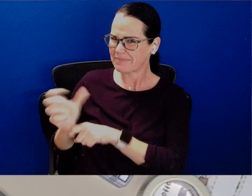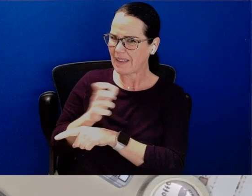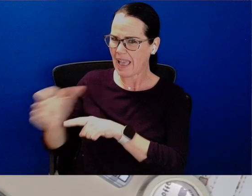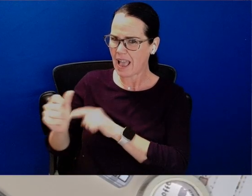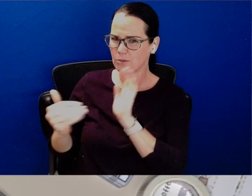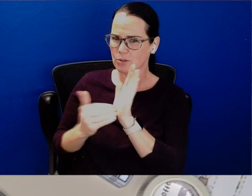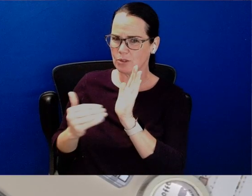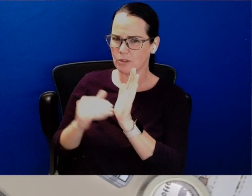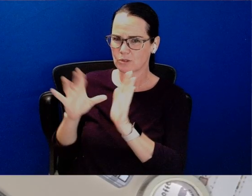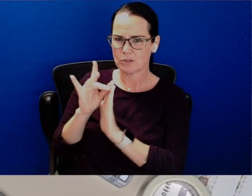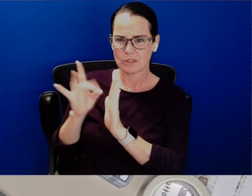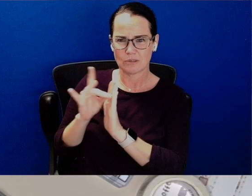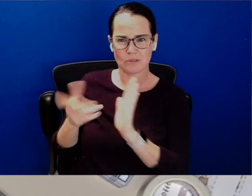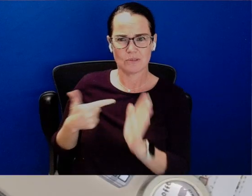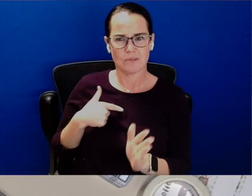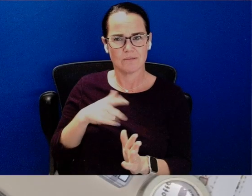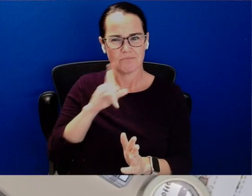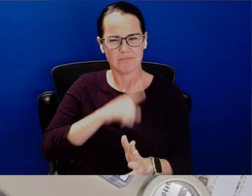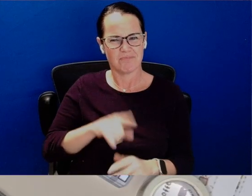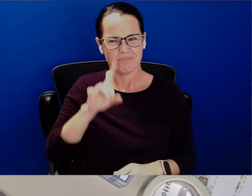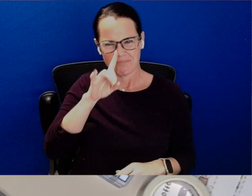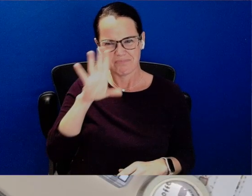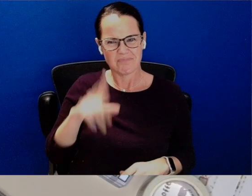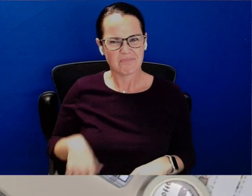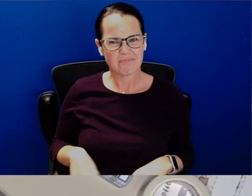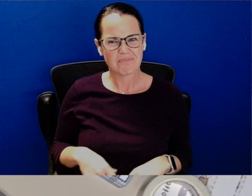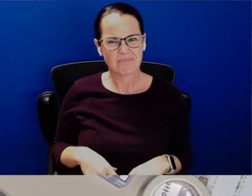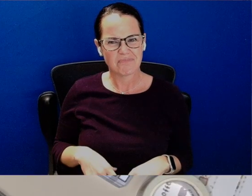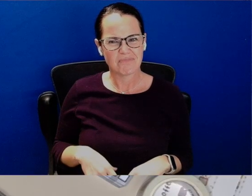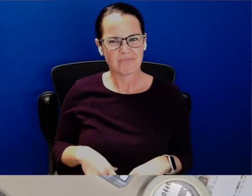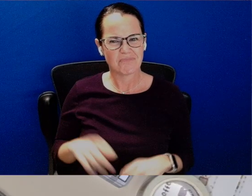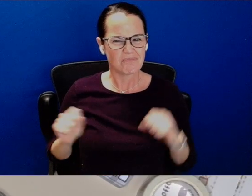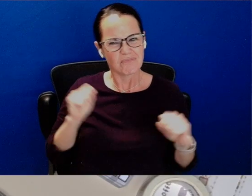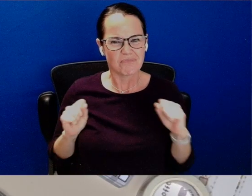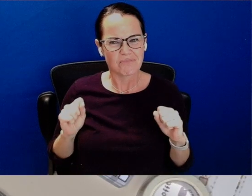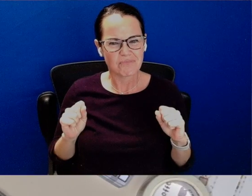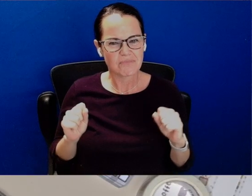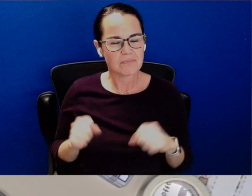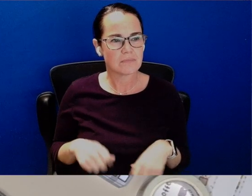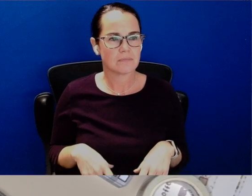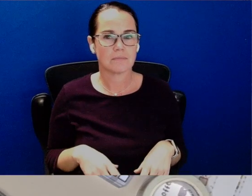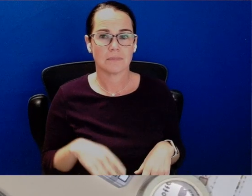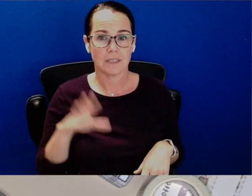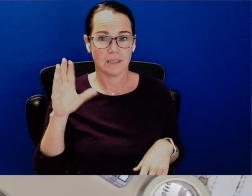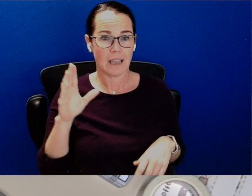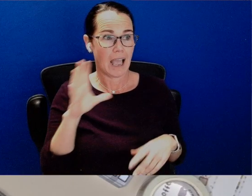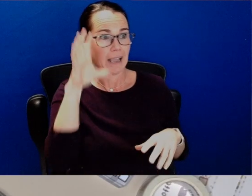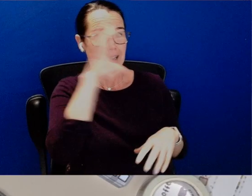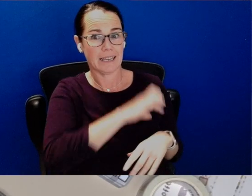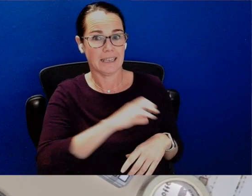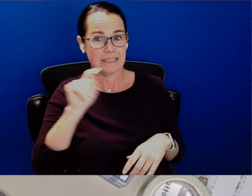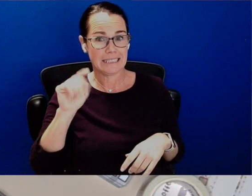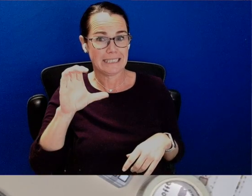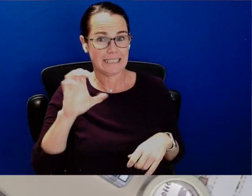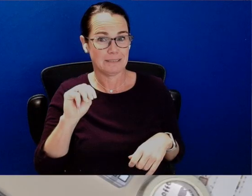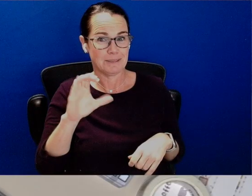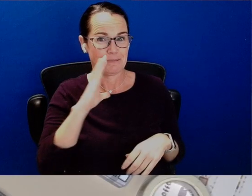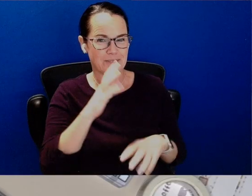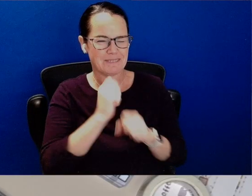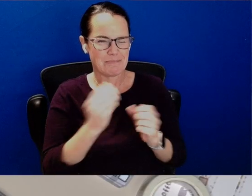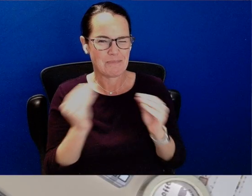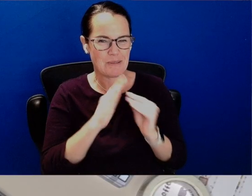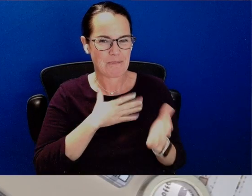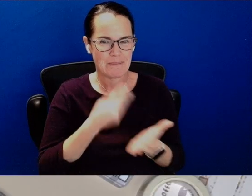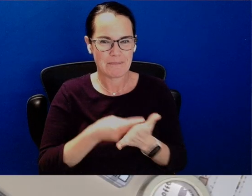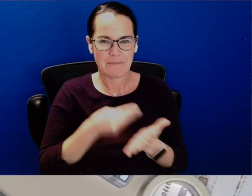Well, that's poopy. I guess Coffee Monsters Co. is going to get more of my money.